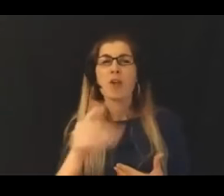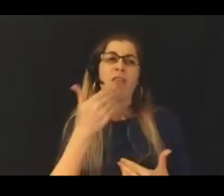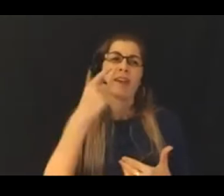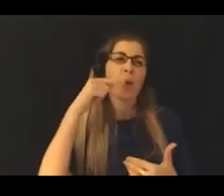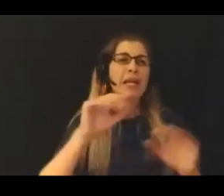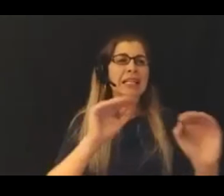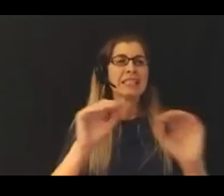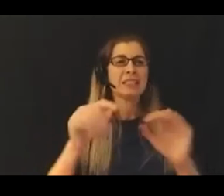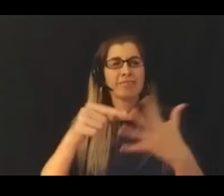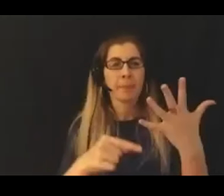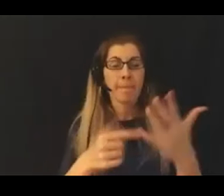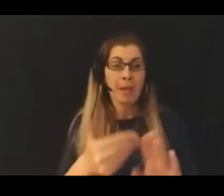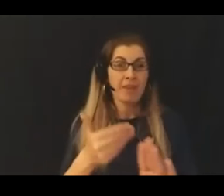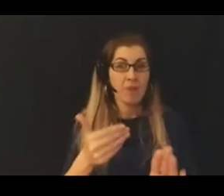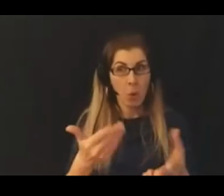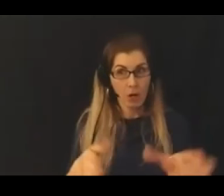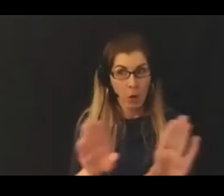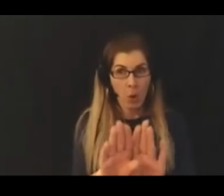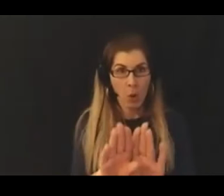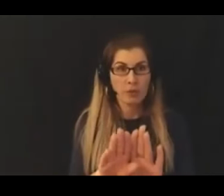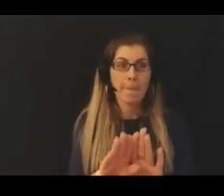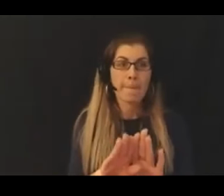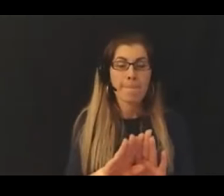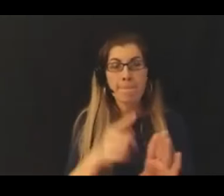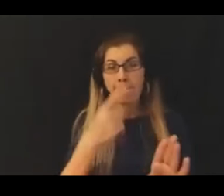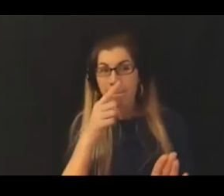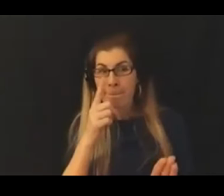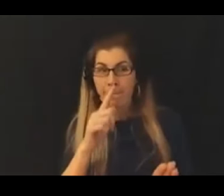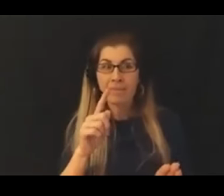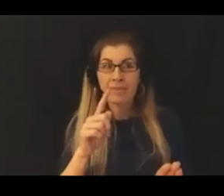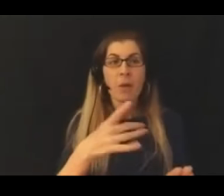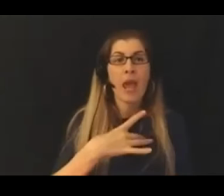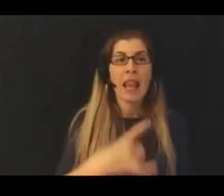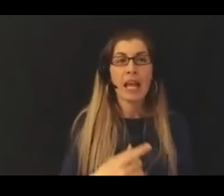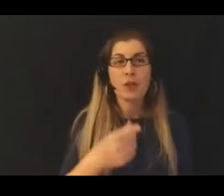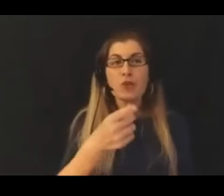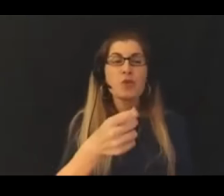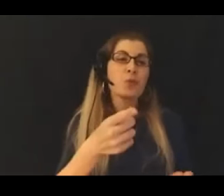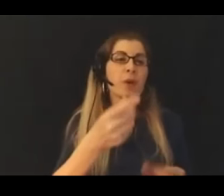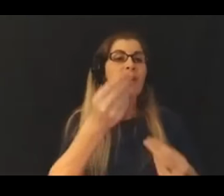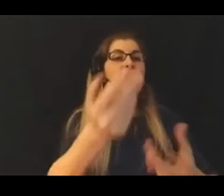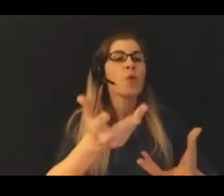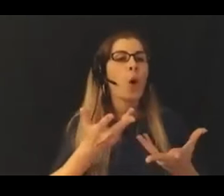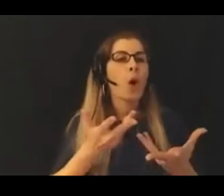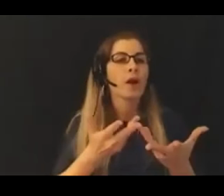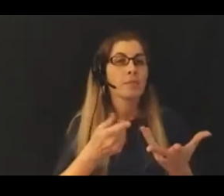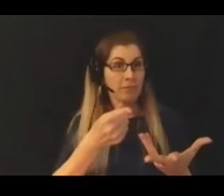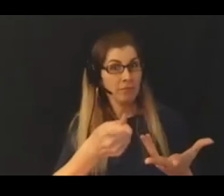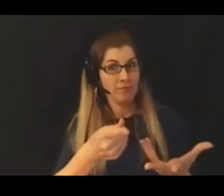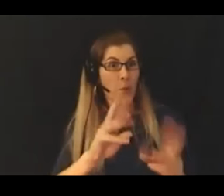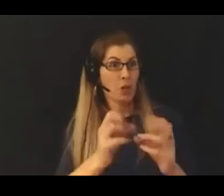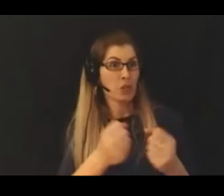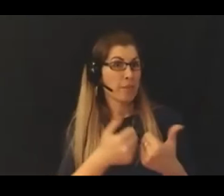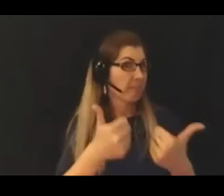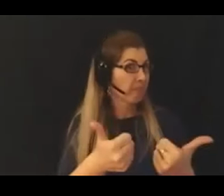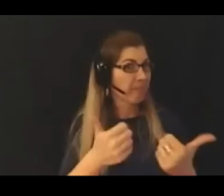information. Before we end, we'd love to take a minute to hear from you about how this workshop resonated with you all. Our producer will